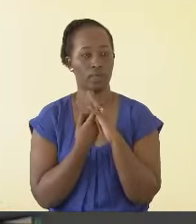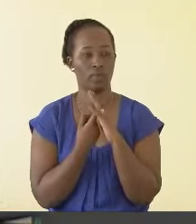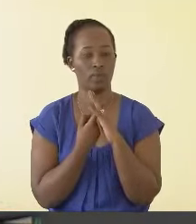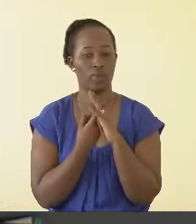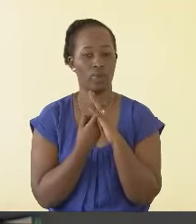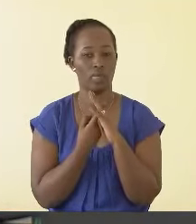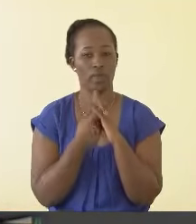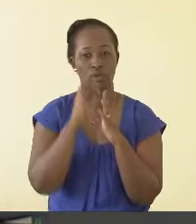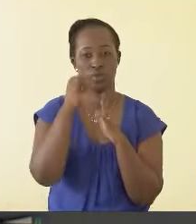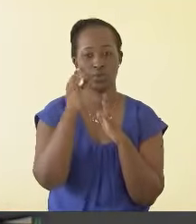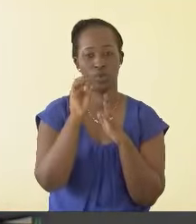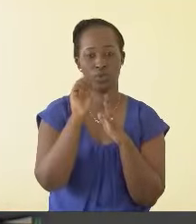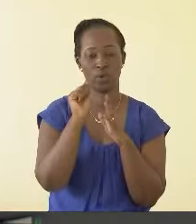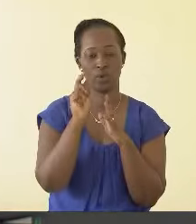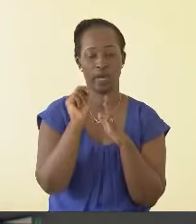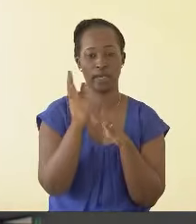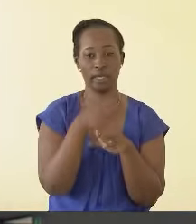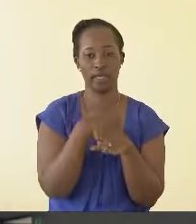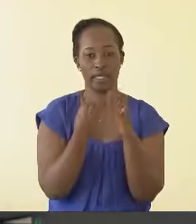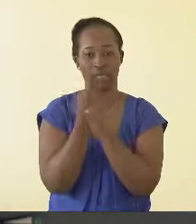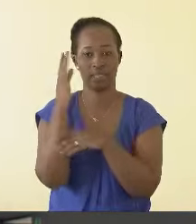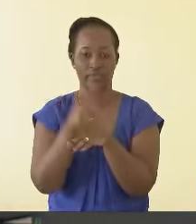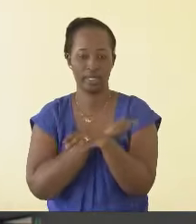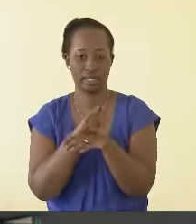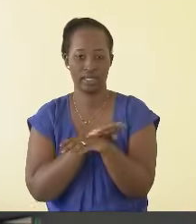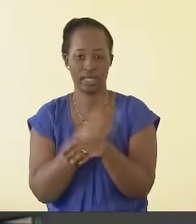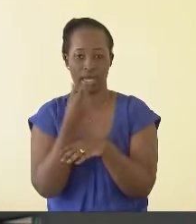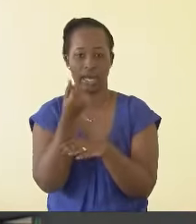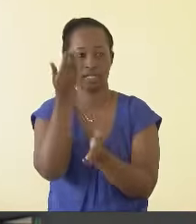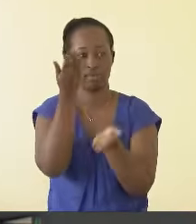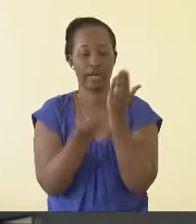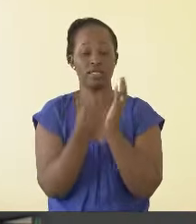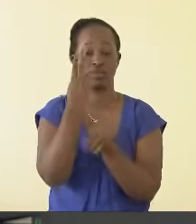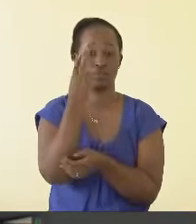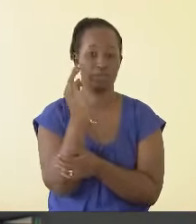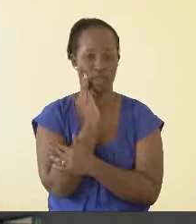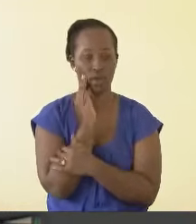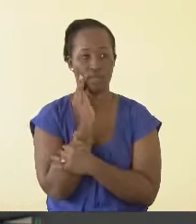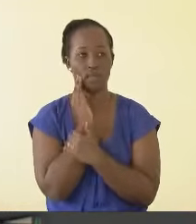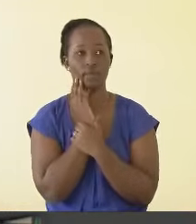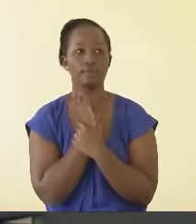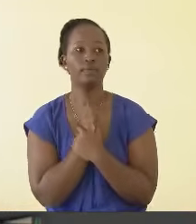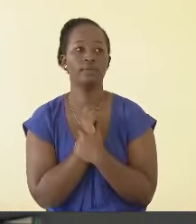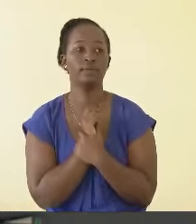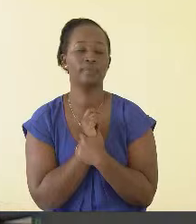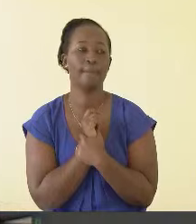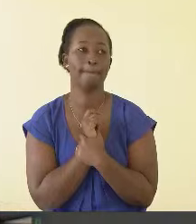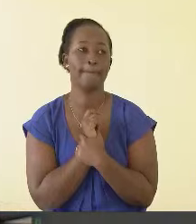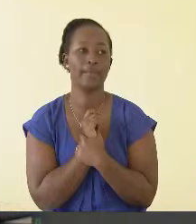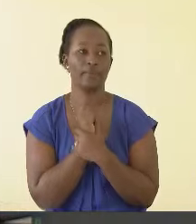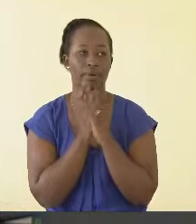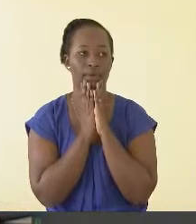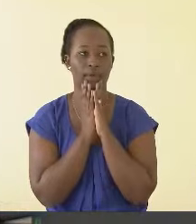John Enterprises started April with cash balance, cash at hand, 2 million. So under cash inflows, you have to